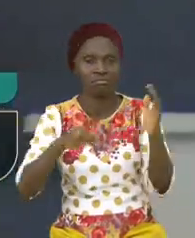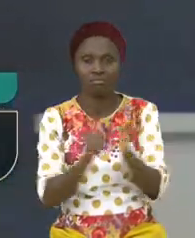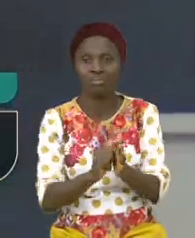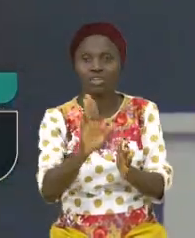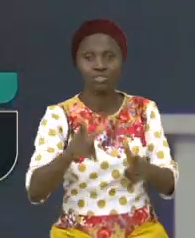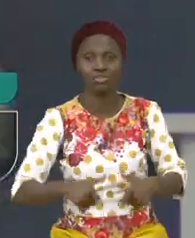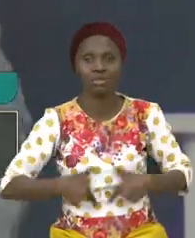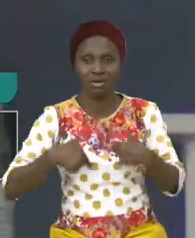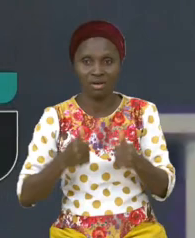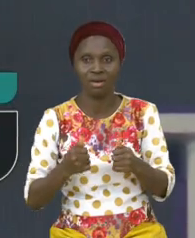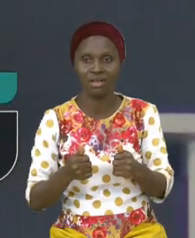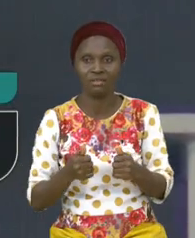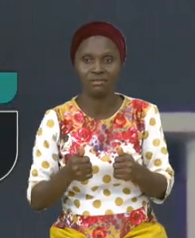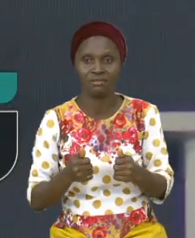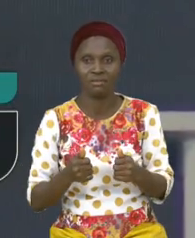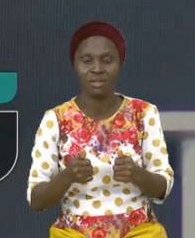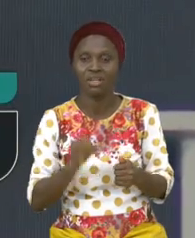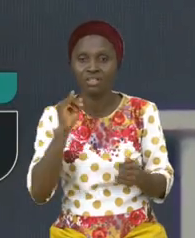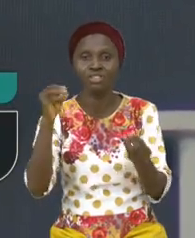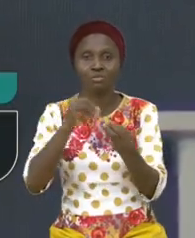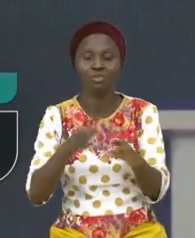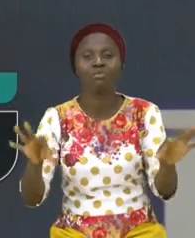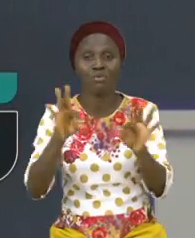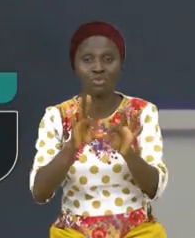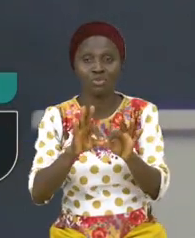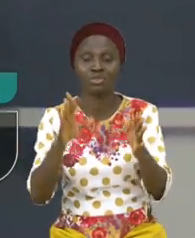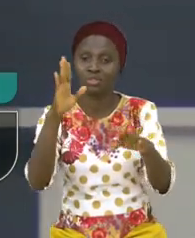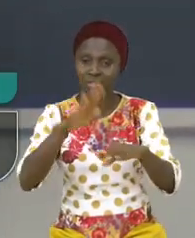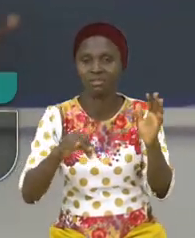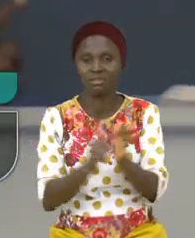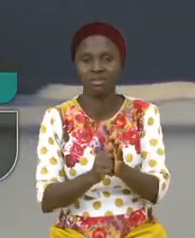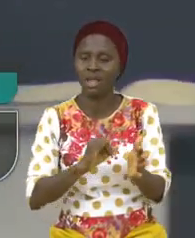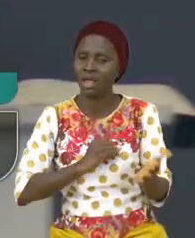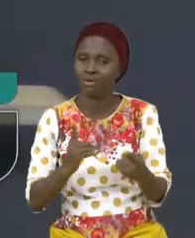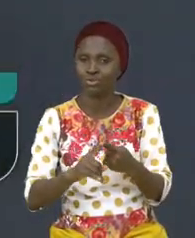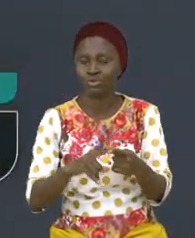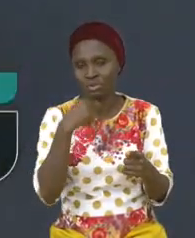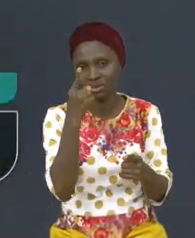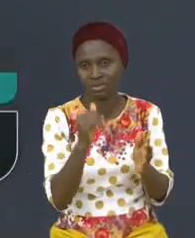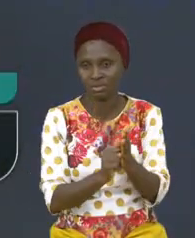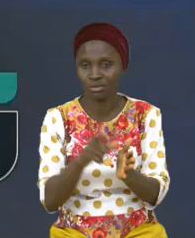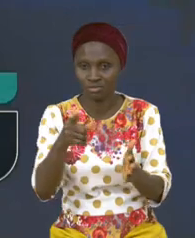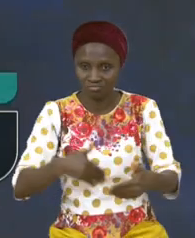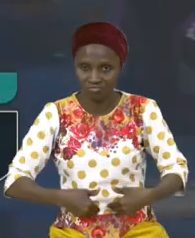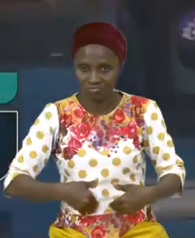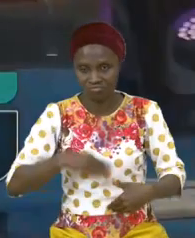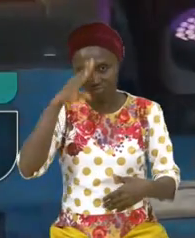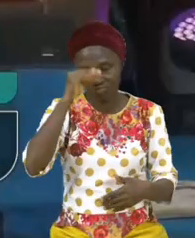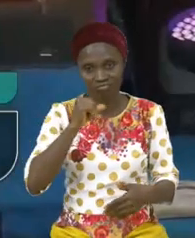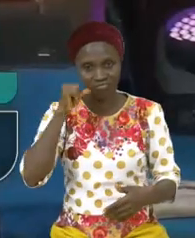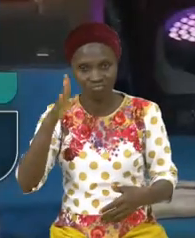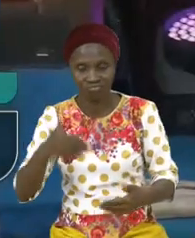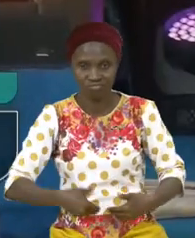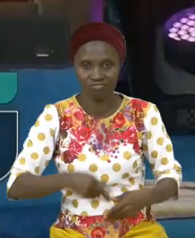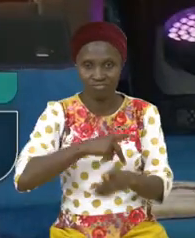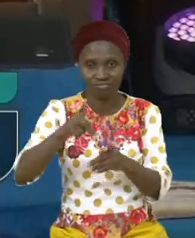your time is more precious than that. I want to tell you, a young man, a young woman, a young